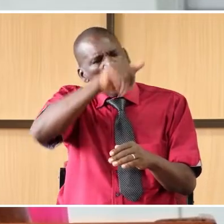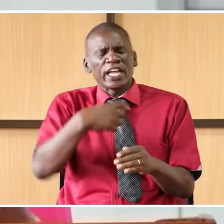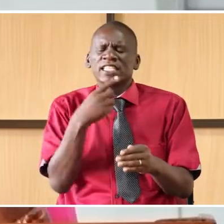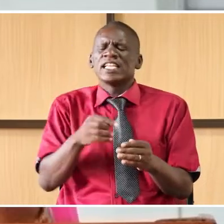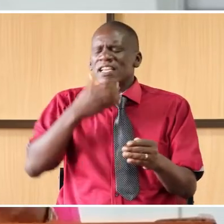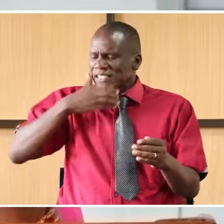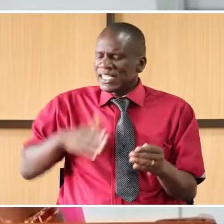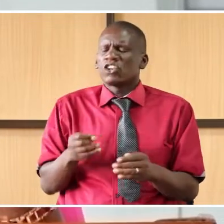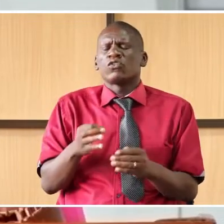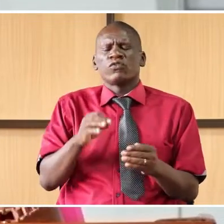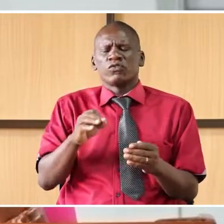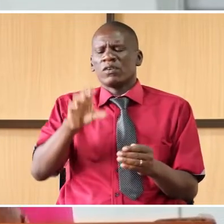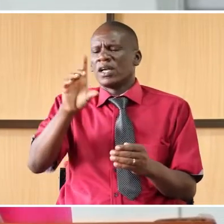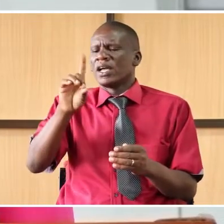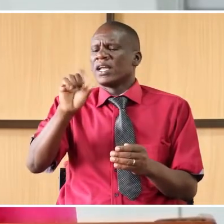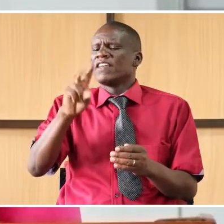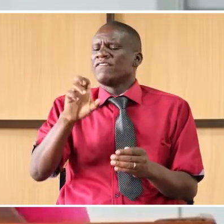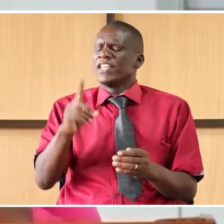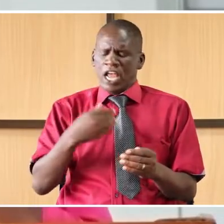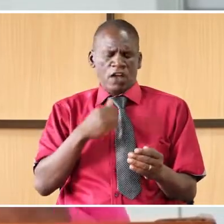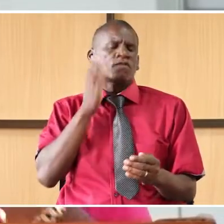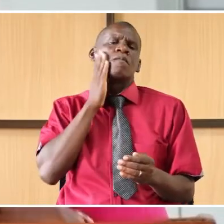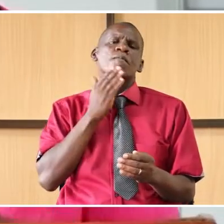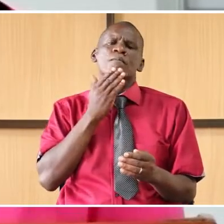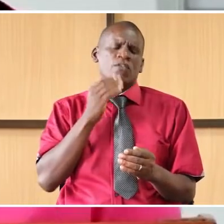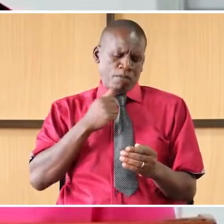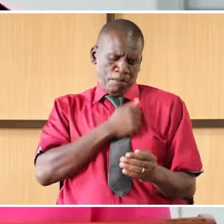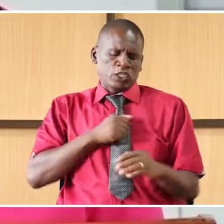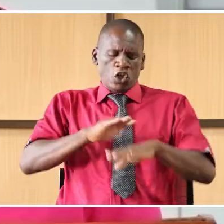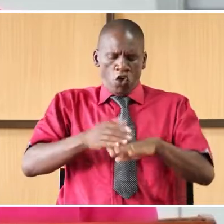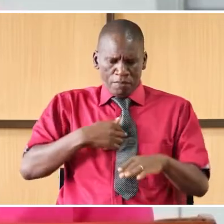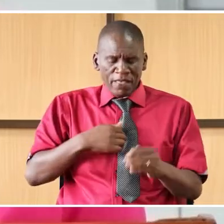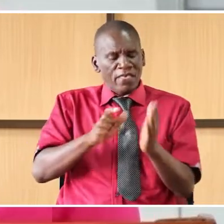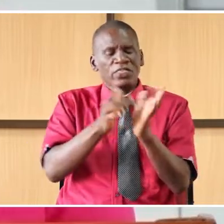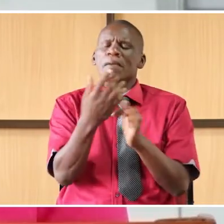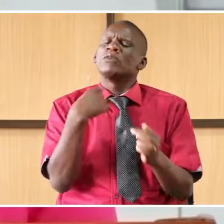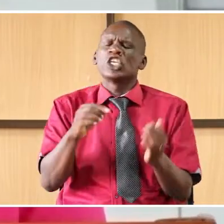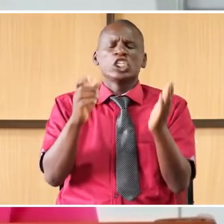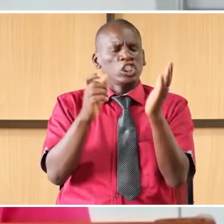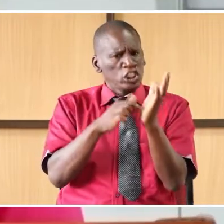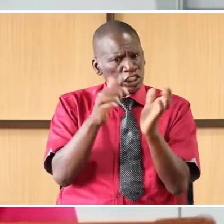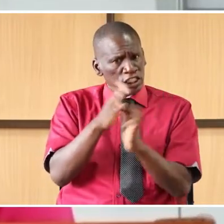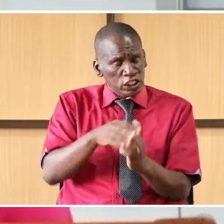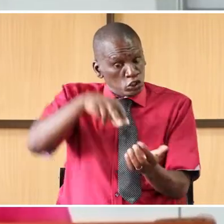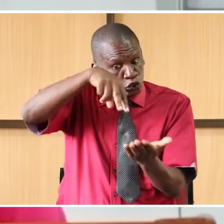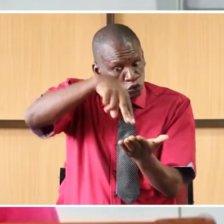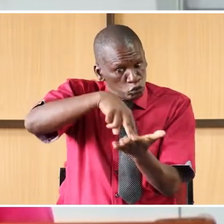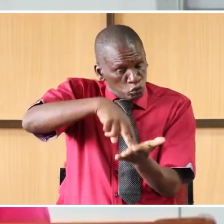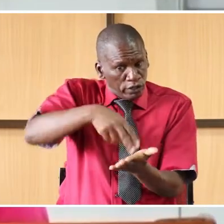David, have mercy on me. The Bible says Jesus stood